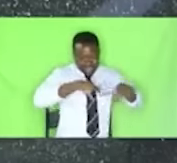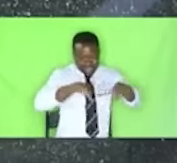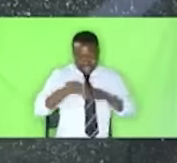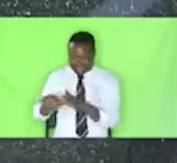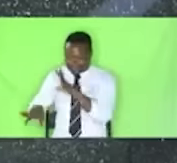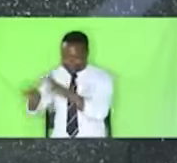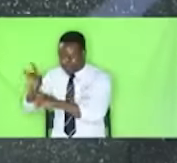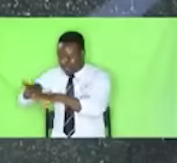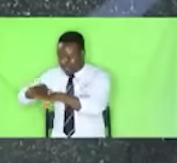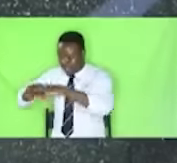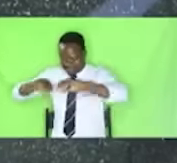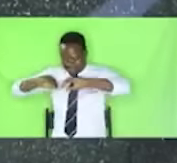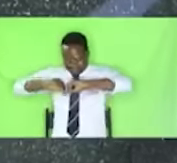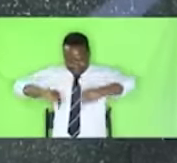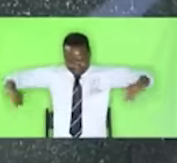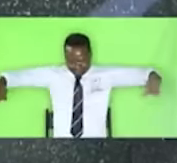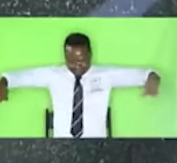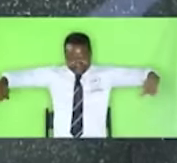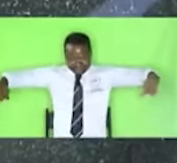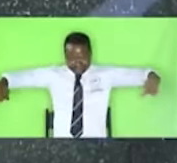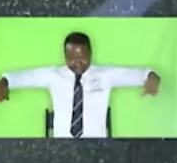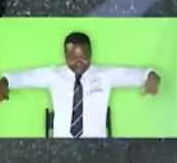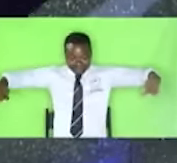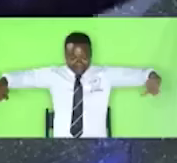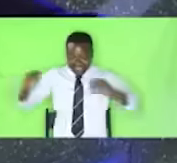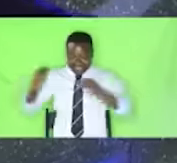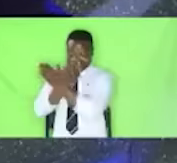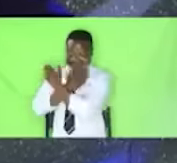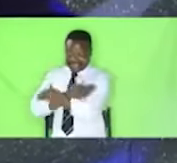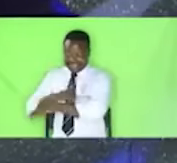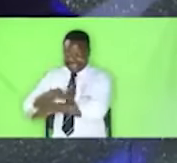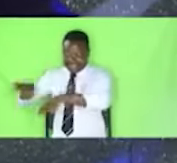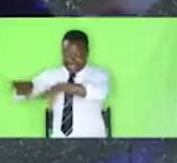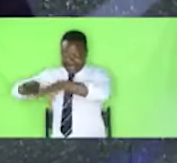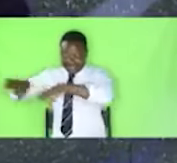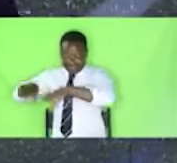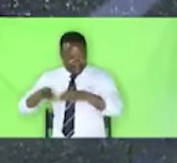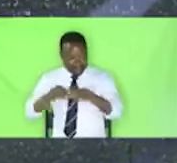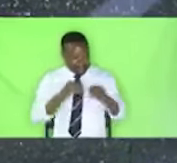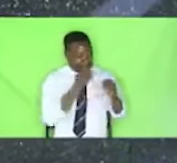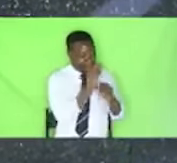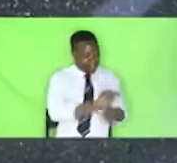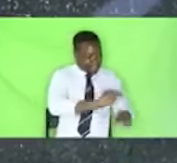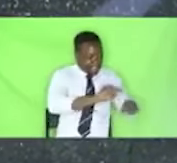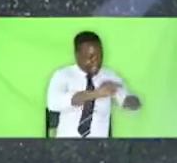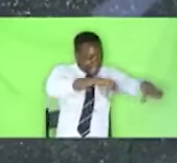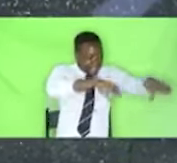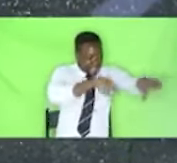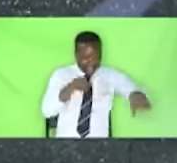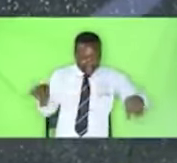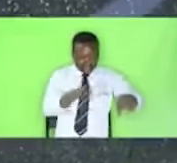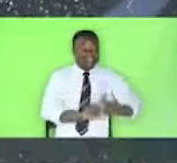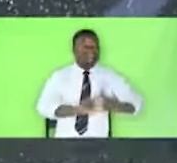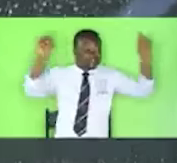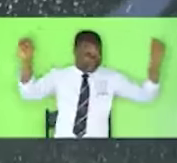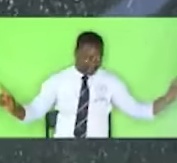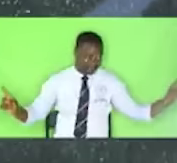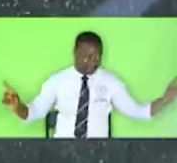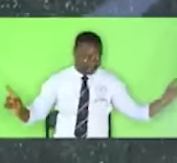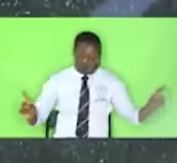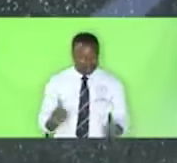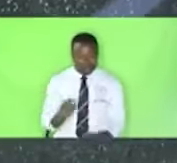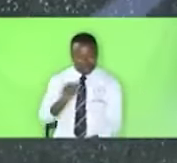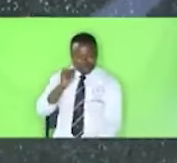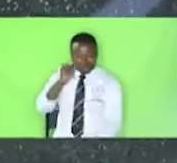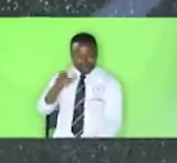happens on Sunday and what happens on Monday. This is Dickness, what her name is, Sarah.